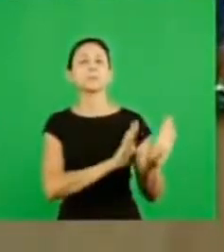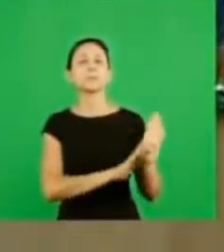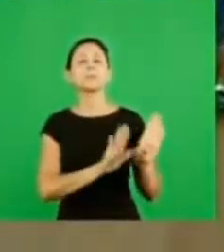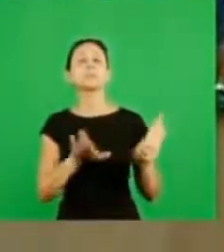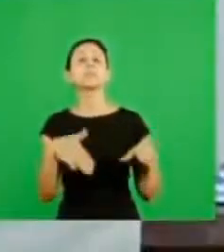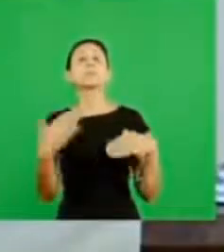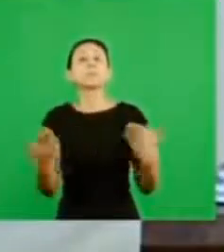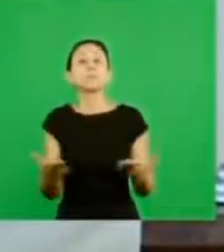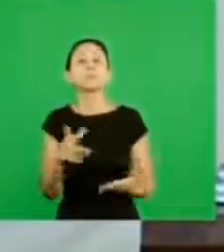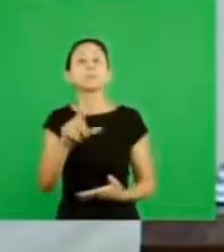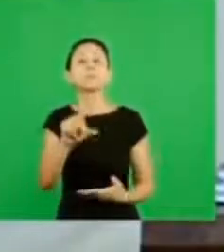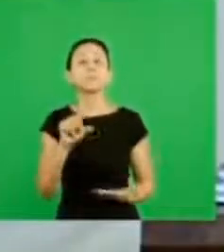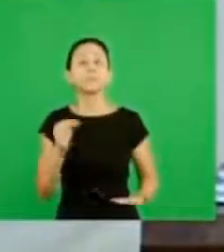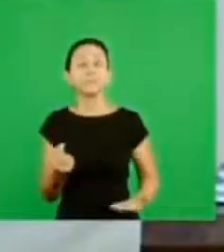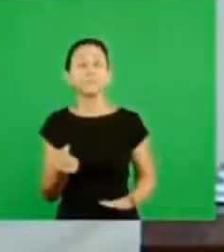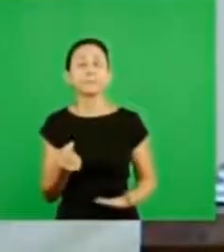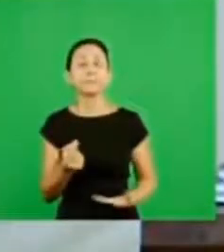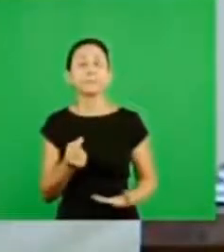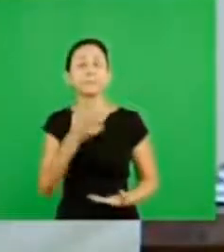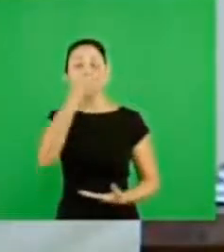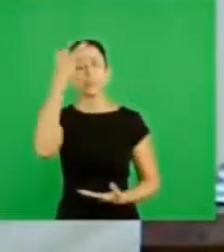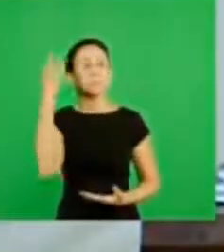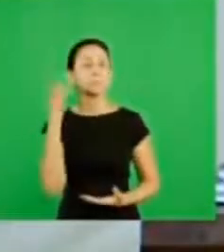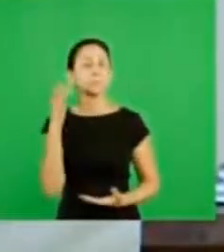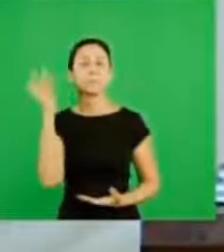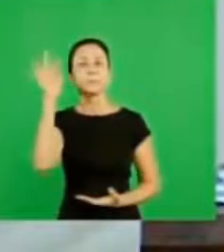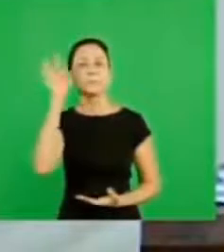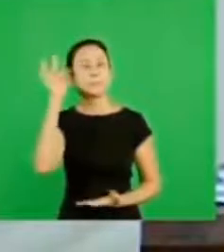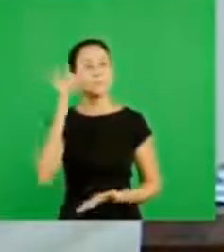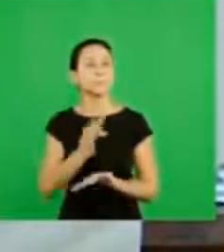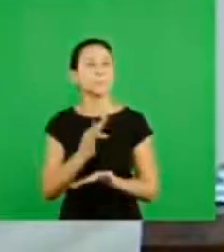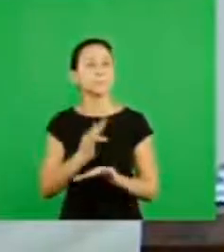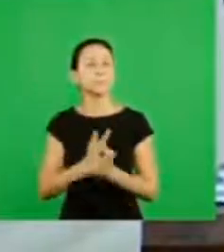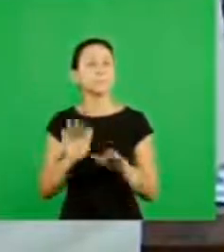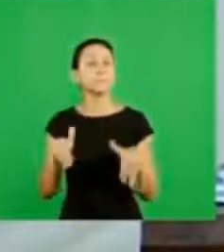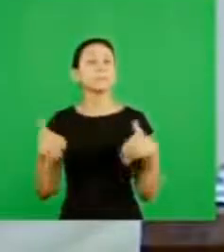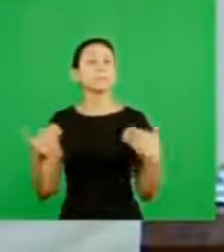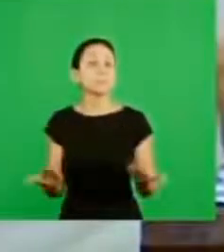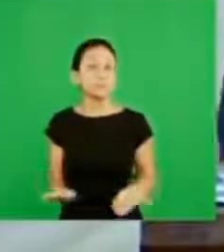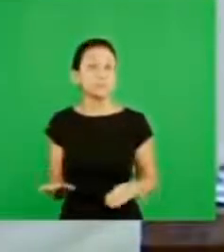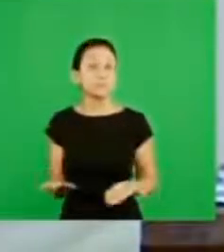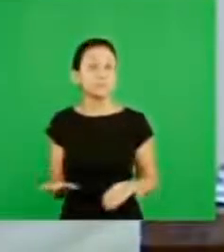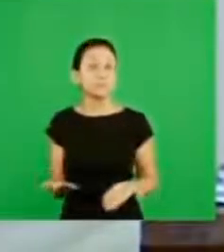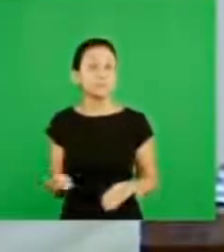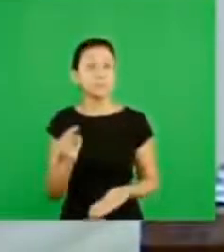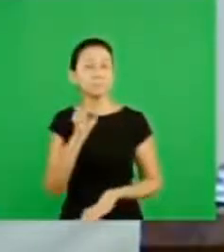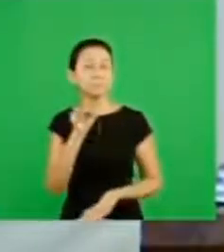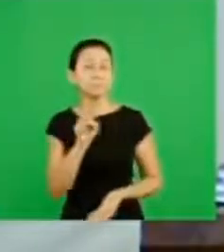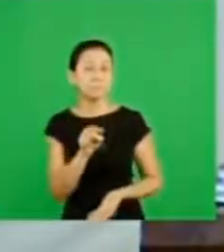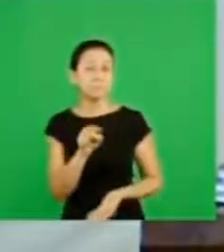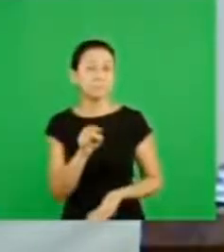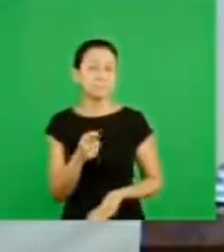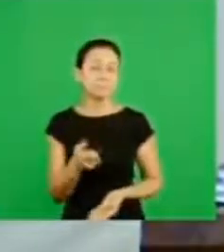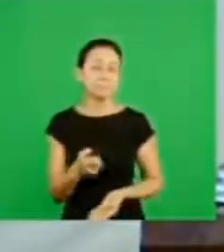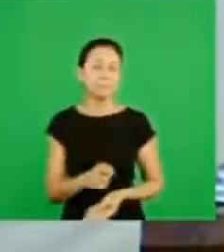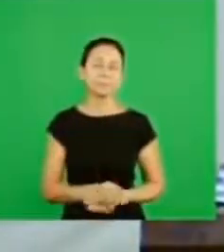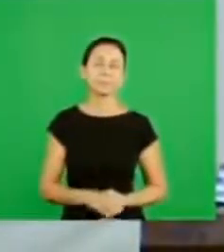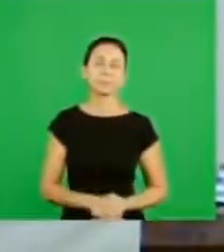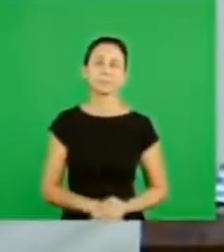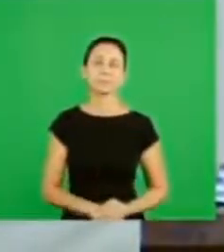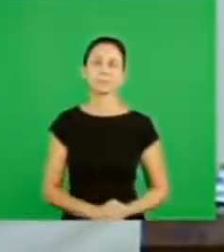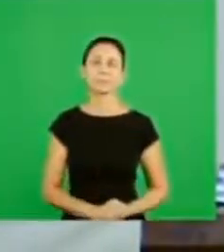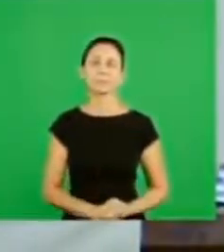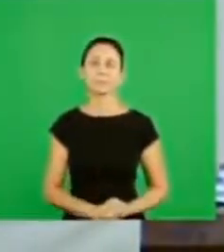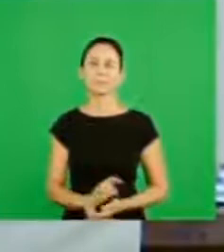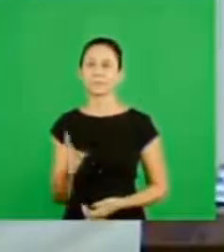So what party, what is the ideology of those who are chosen? What is the philosophy of those who are chosen? The theology of those who